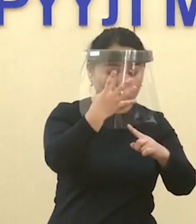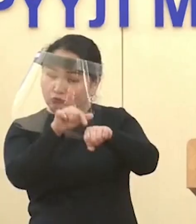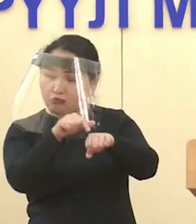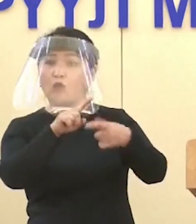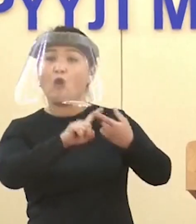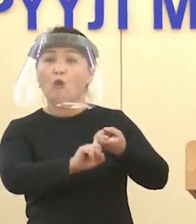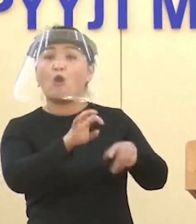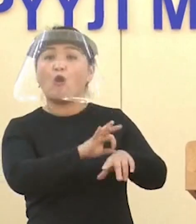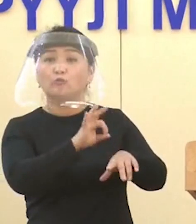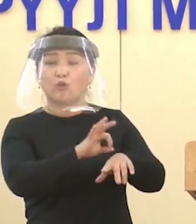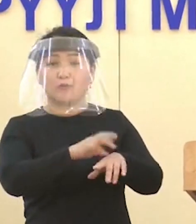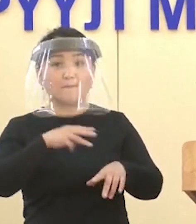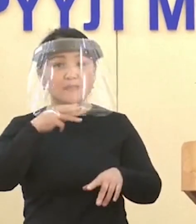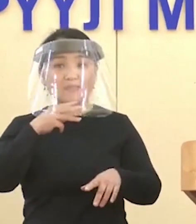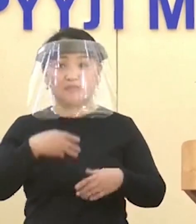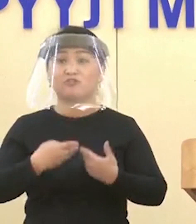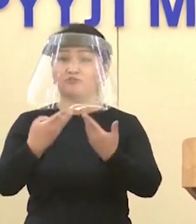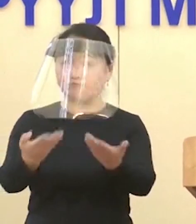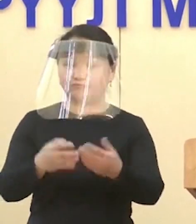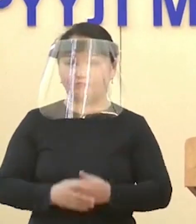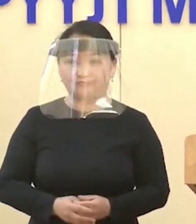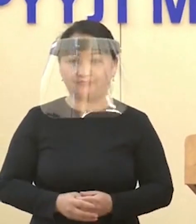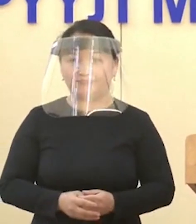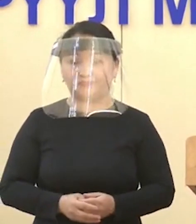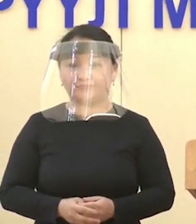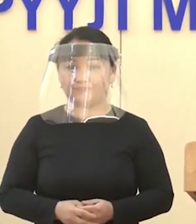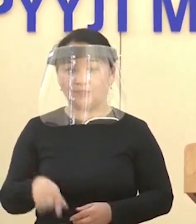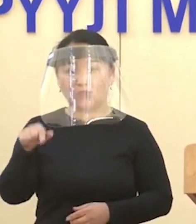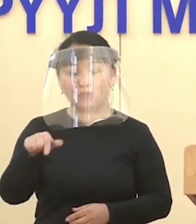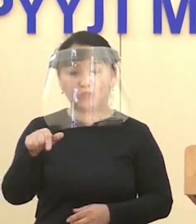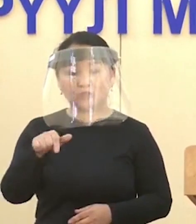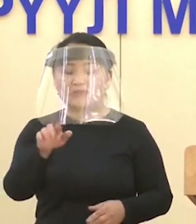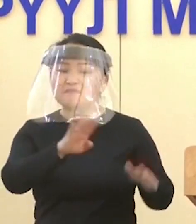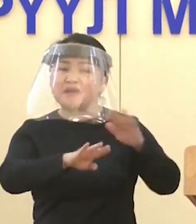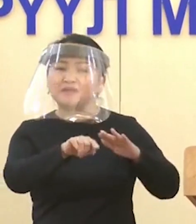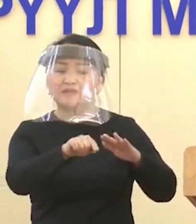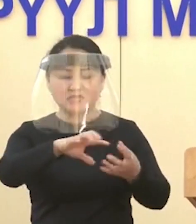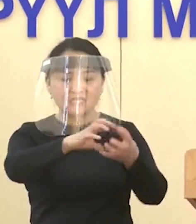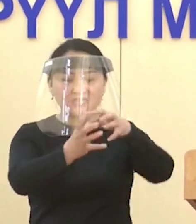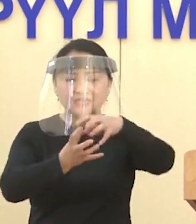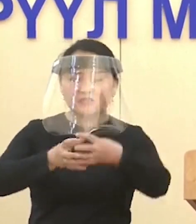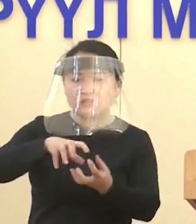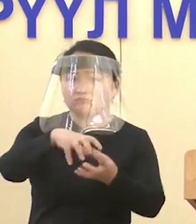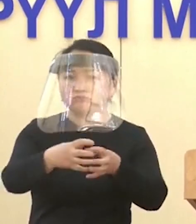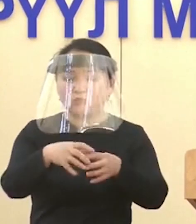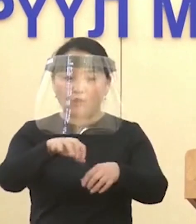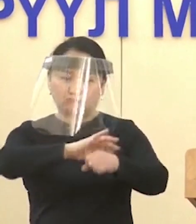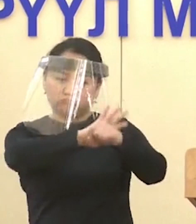supervision. All of the recovered patients will be tested for COVID-19 frequently, says the Health Ministry